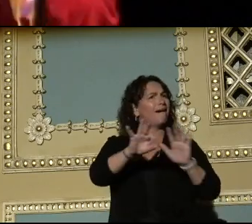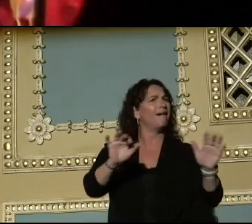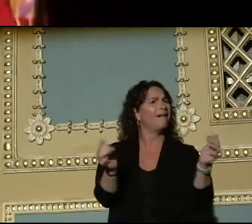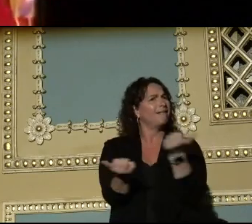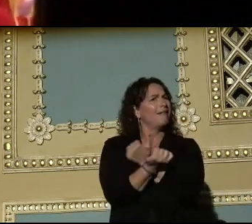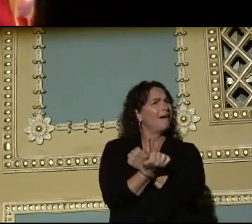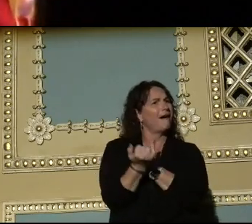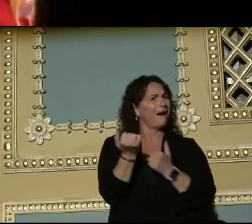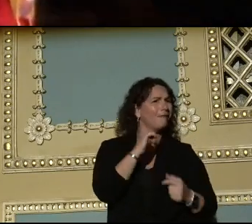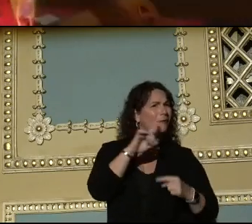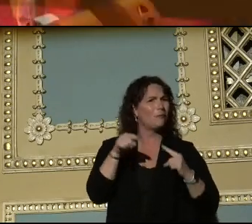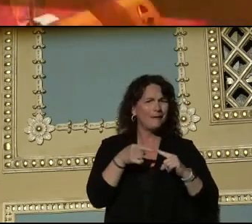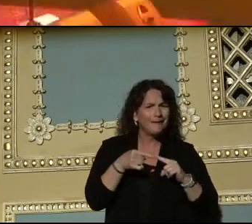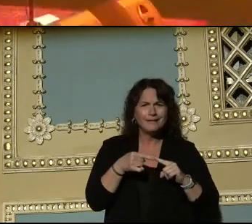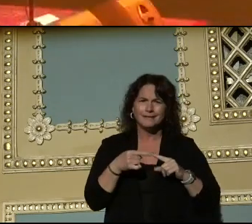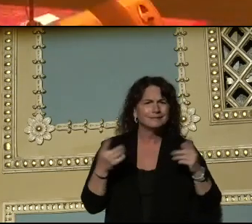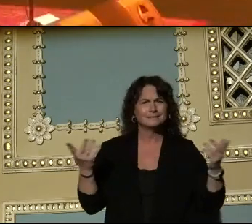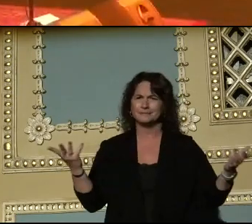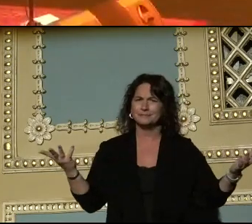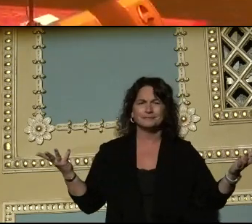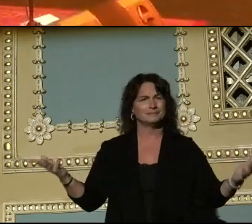loved?